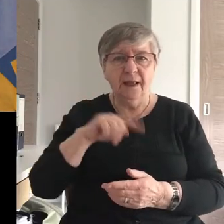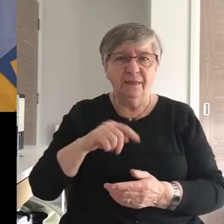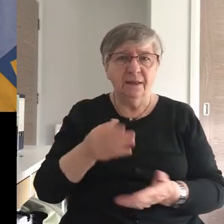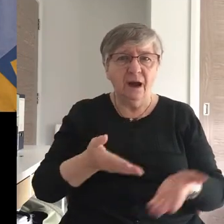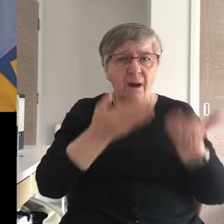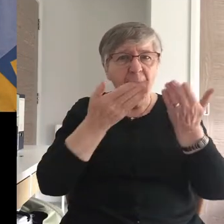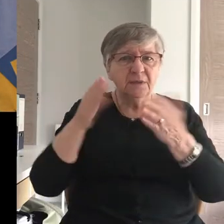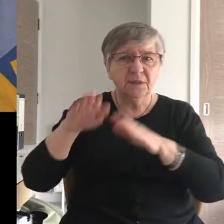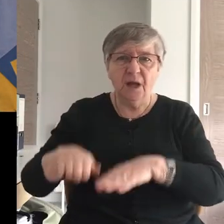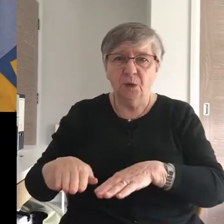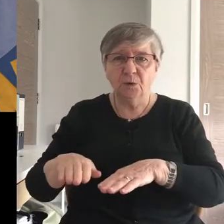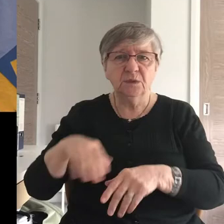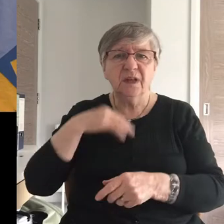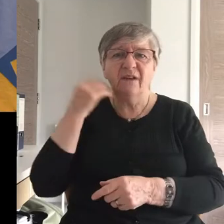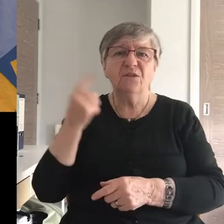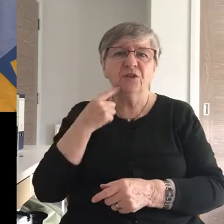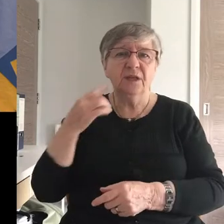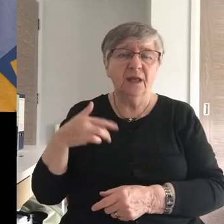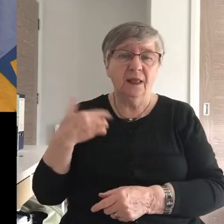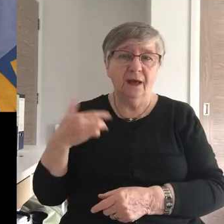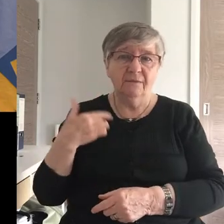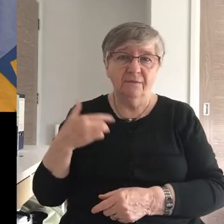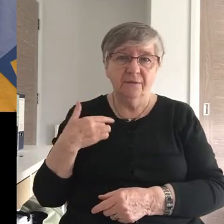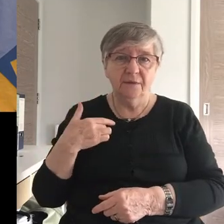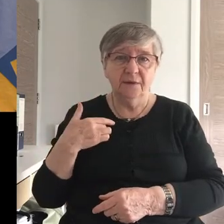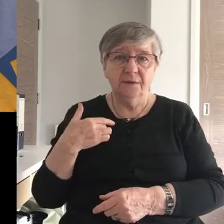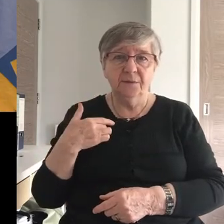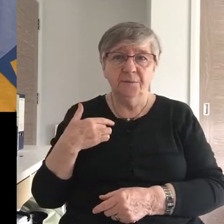the ups, the downs of everyday life.